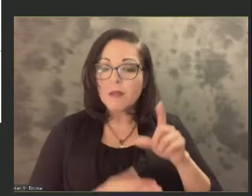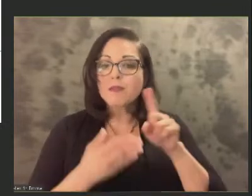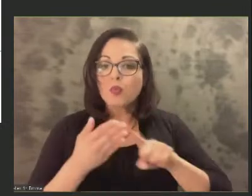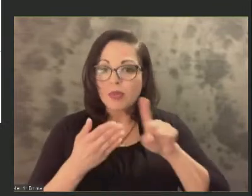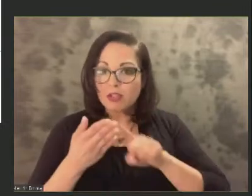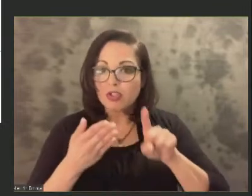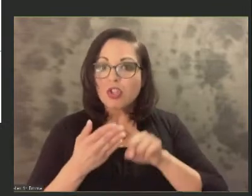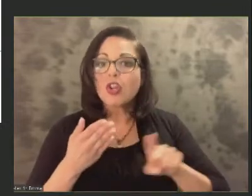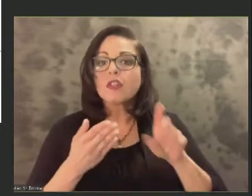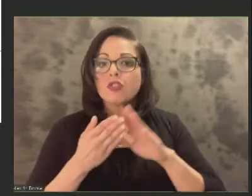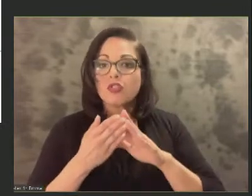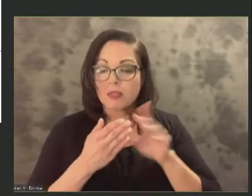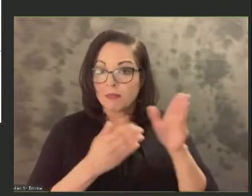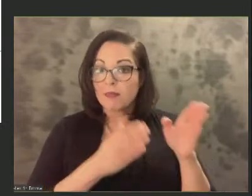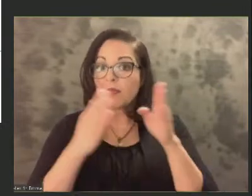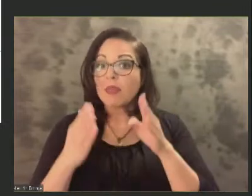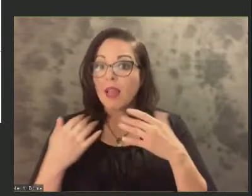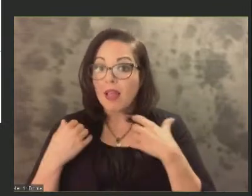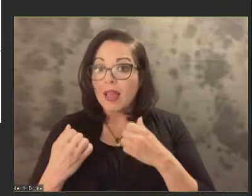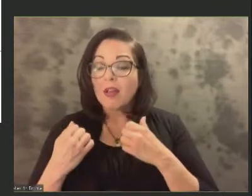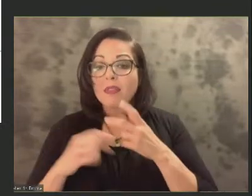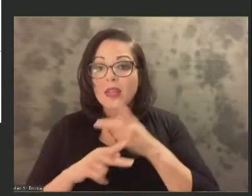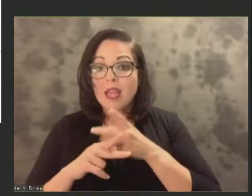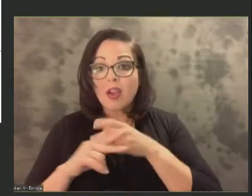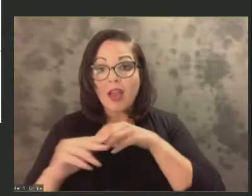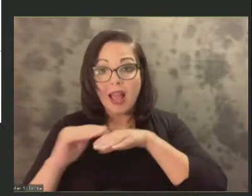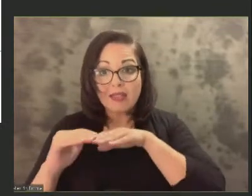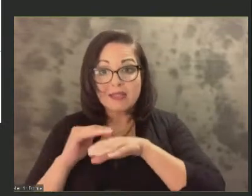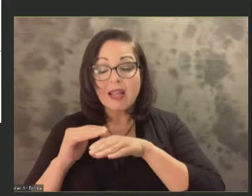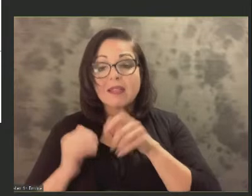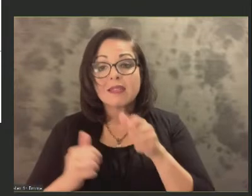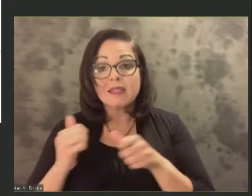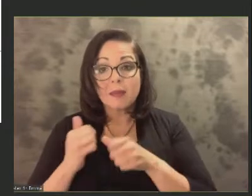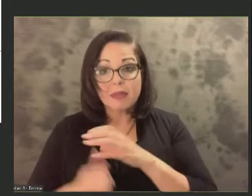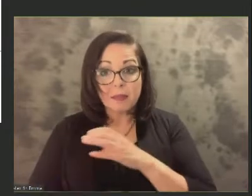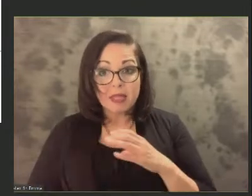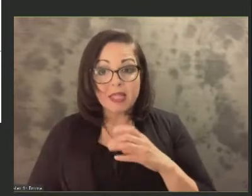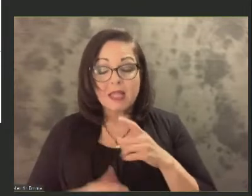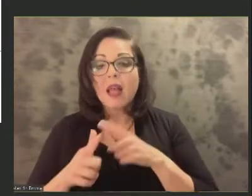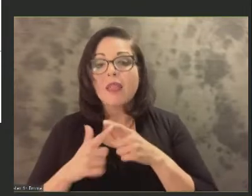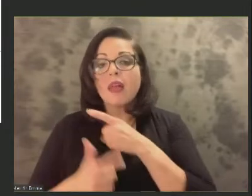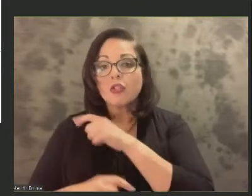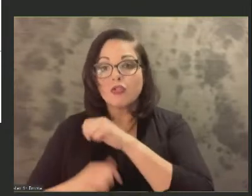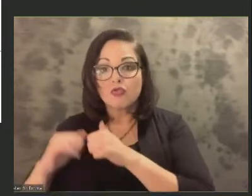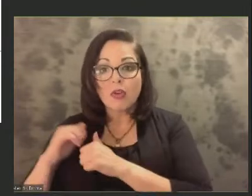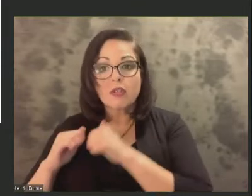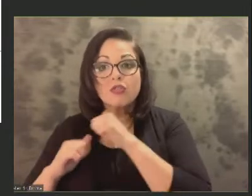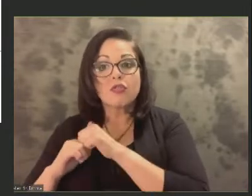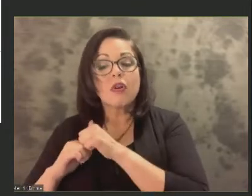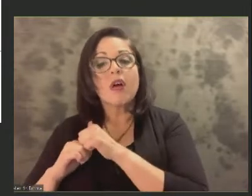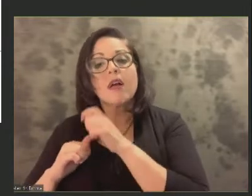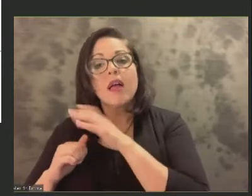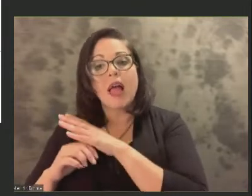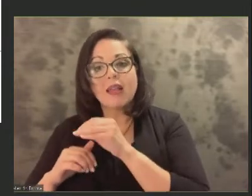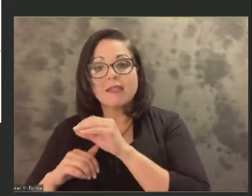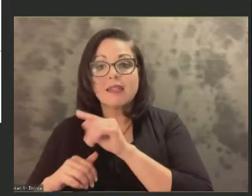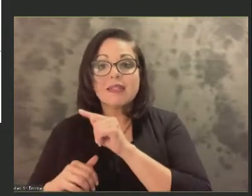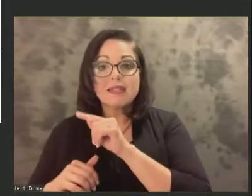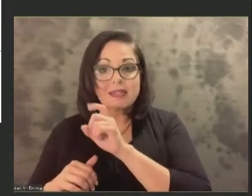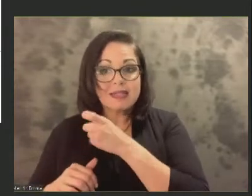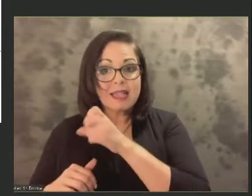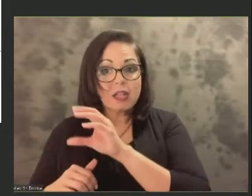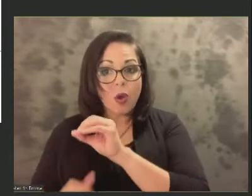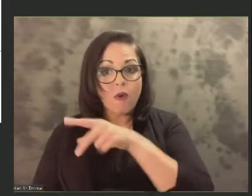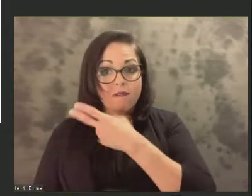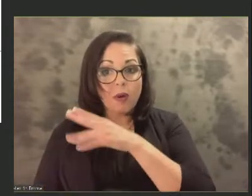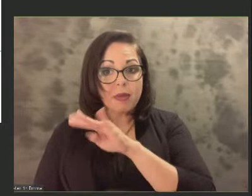the healthcare access and quality subcommittee, and the structural drivers and xenophobia